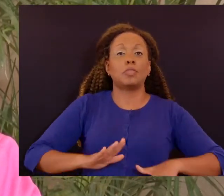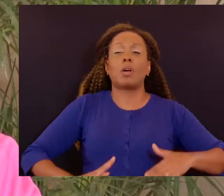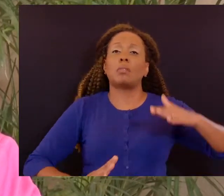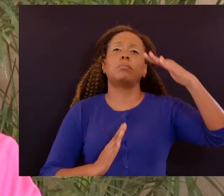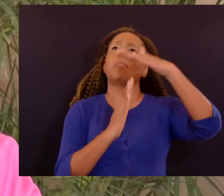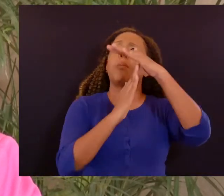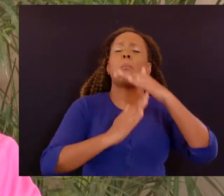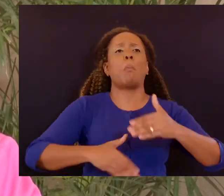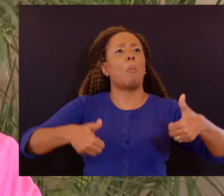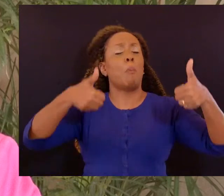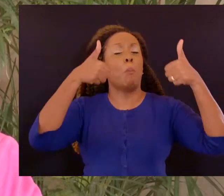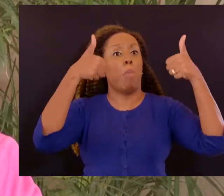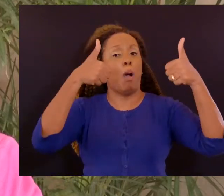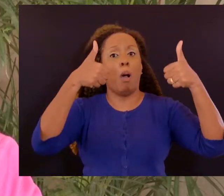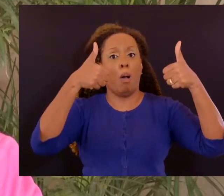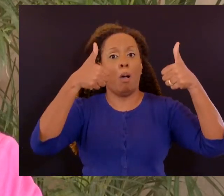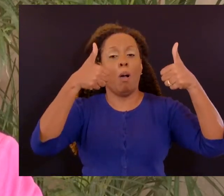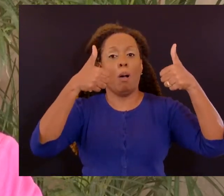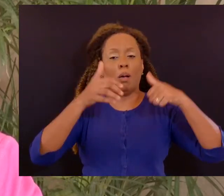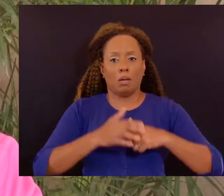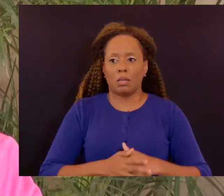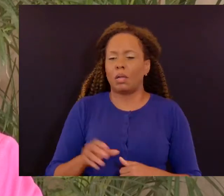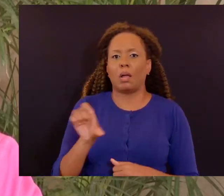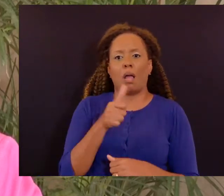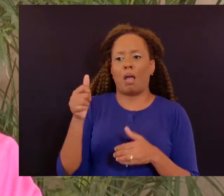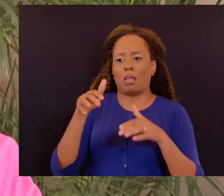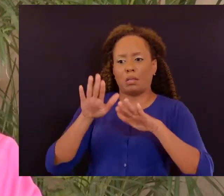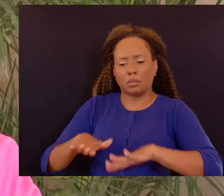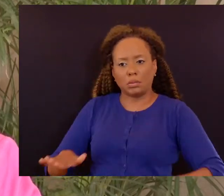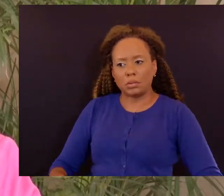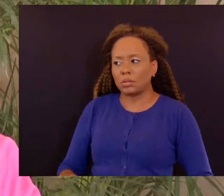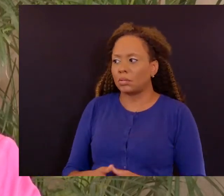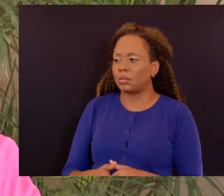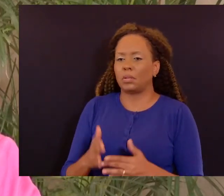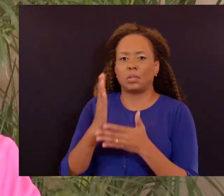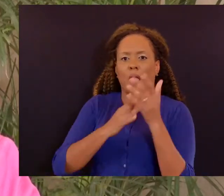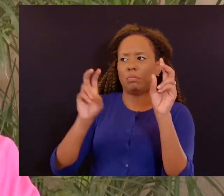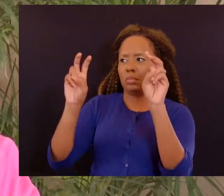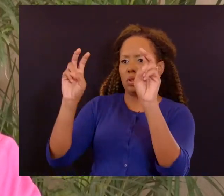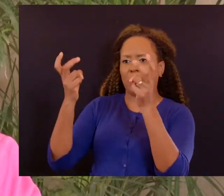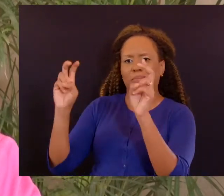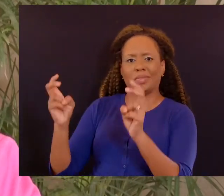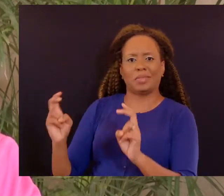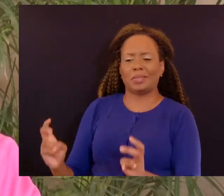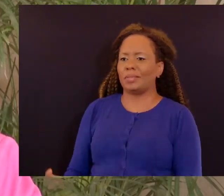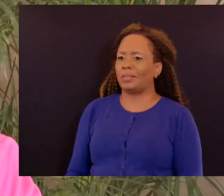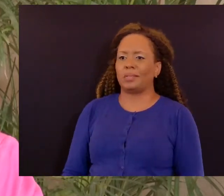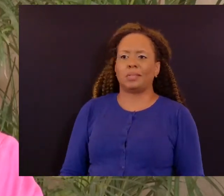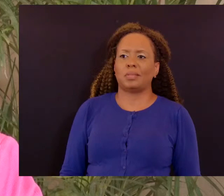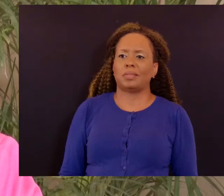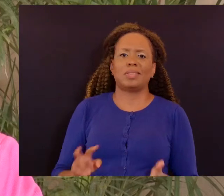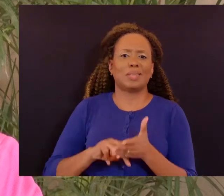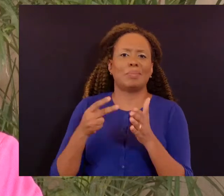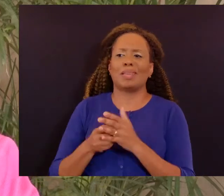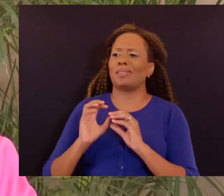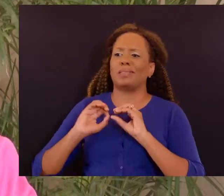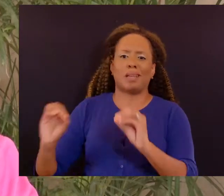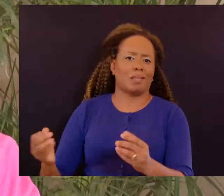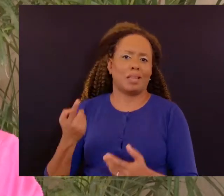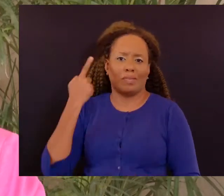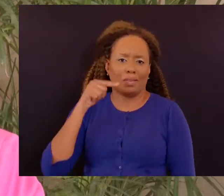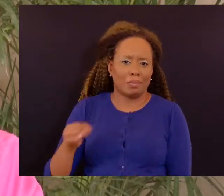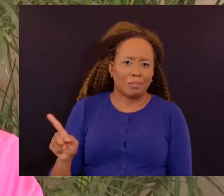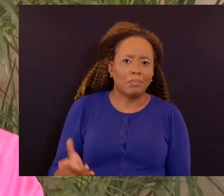manage certain subjects. There are other children that these subjects really are not doing anything for.